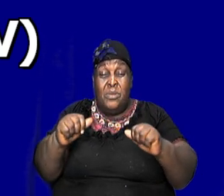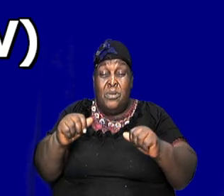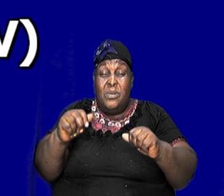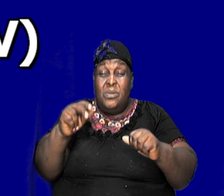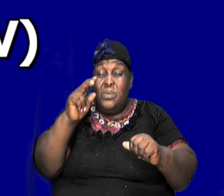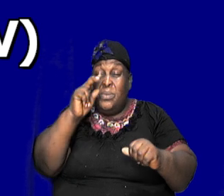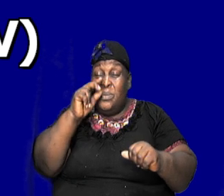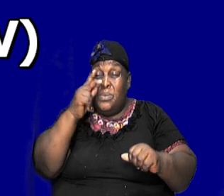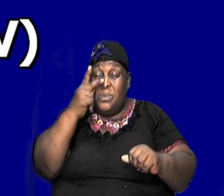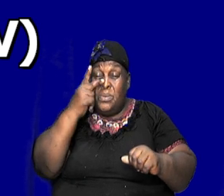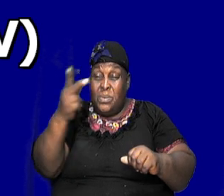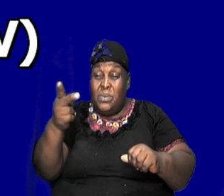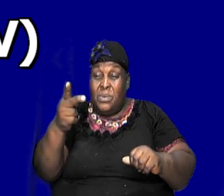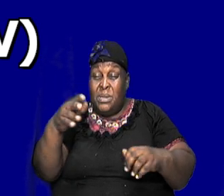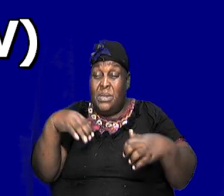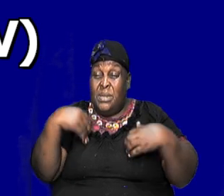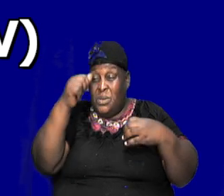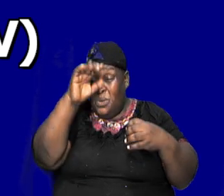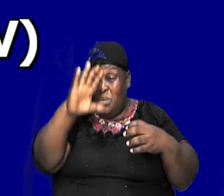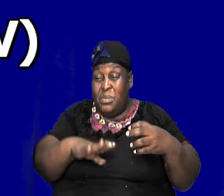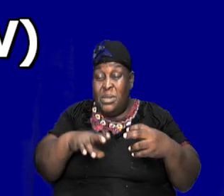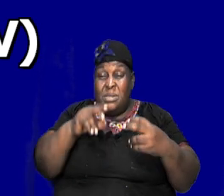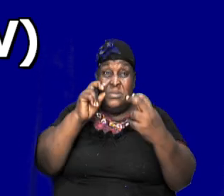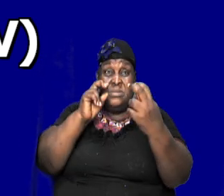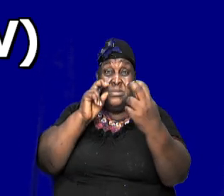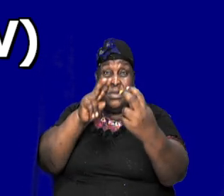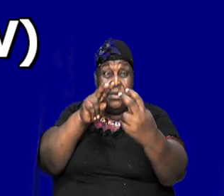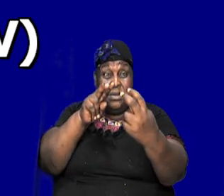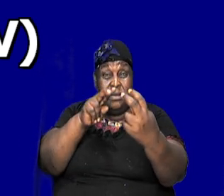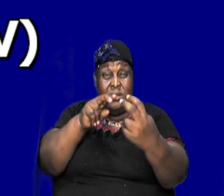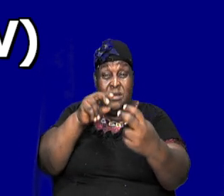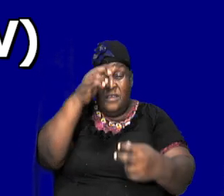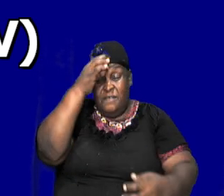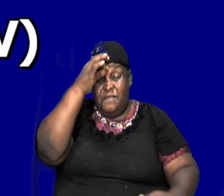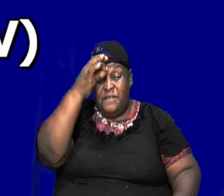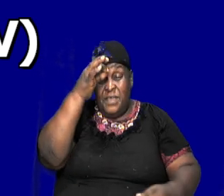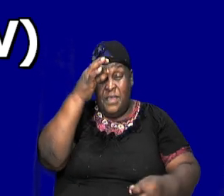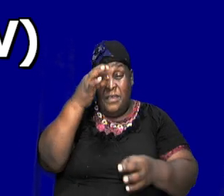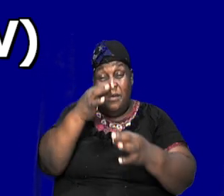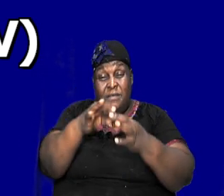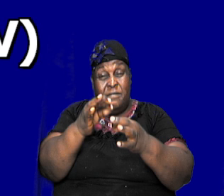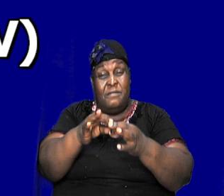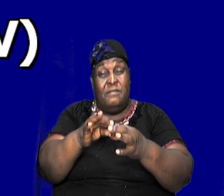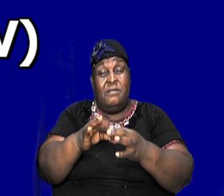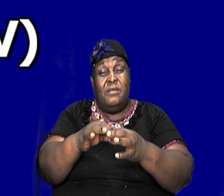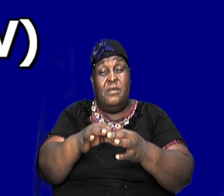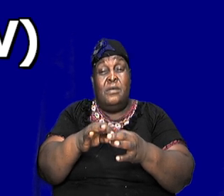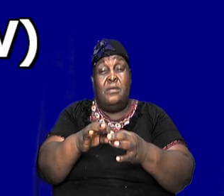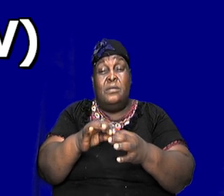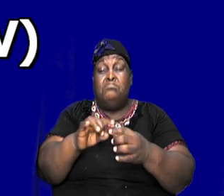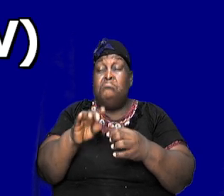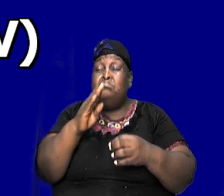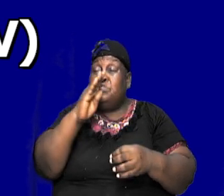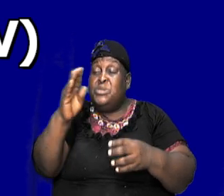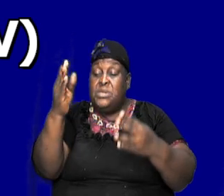young man and say that he perceived that he had the faith to be